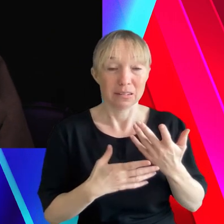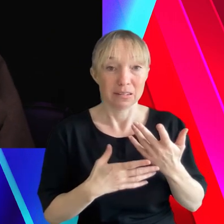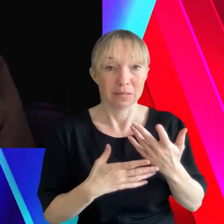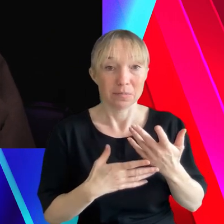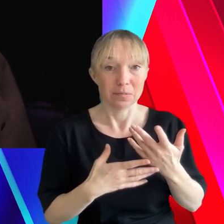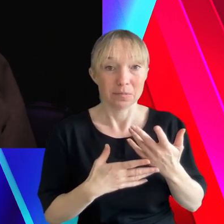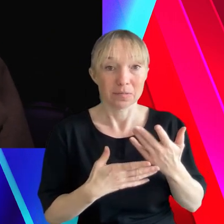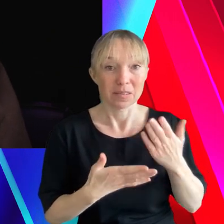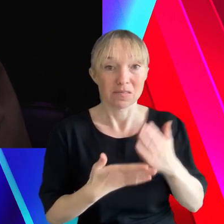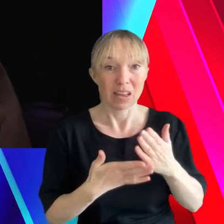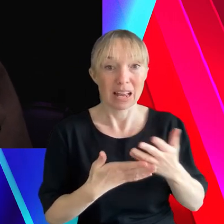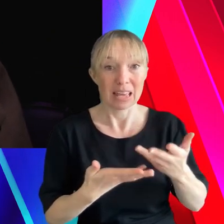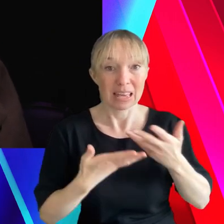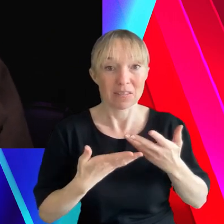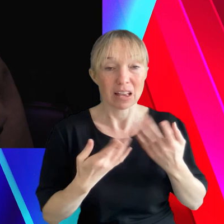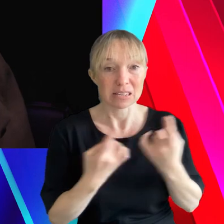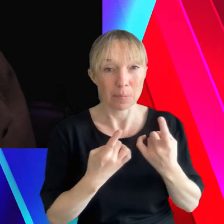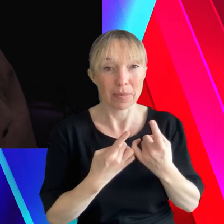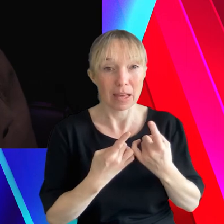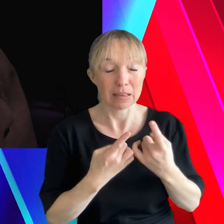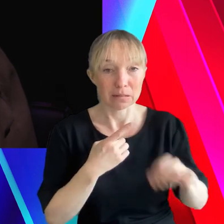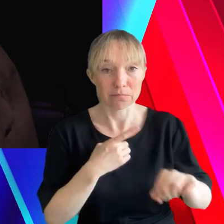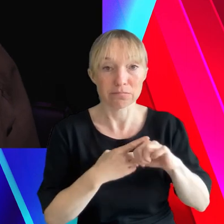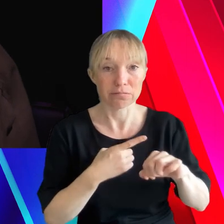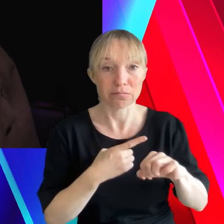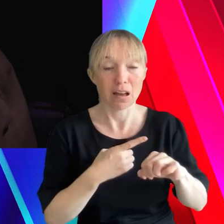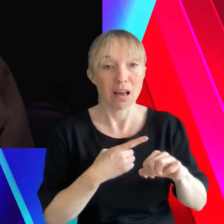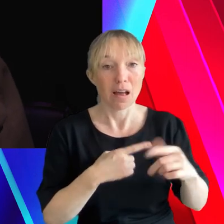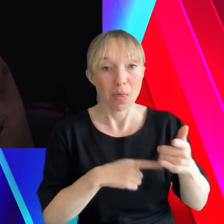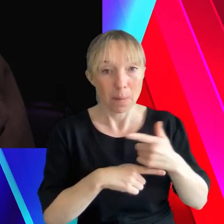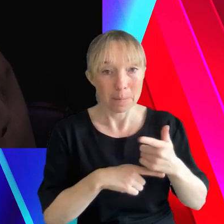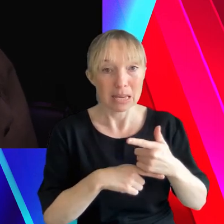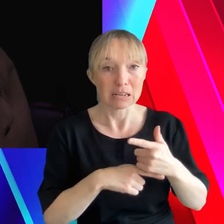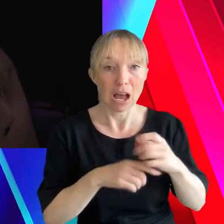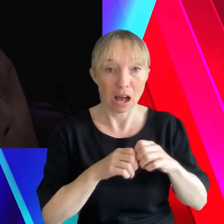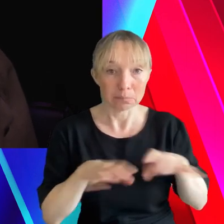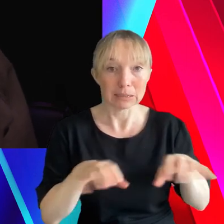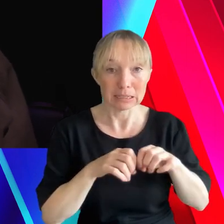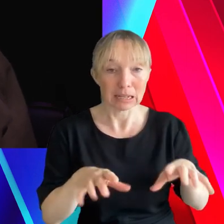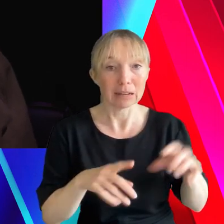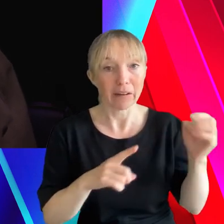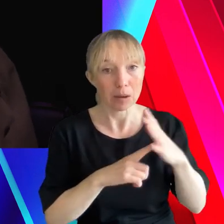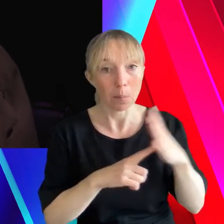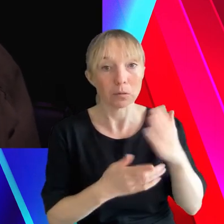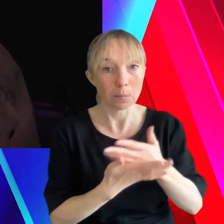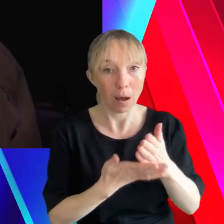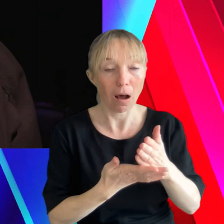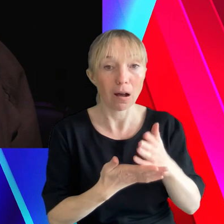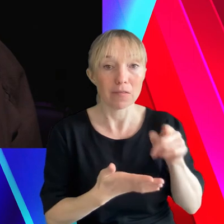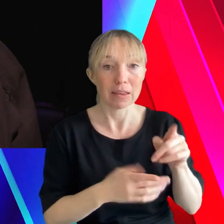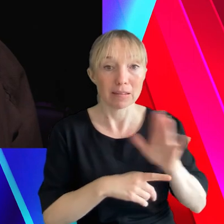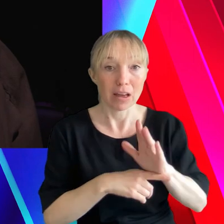give us something particular to resonate with in this film, because the media plays mm-hmm. an important part in what goes on in a